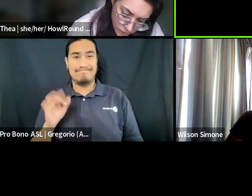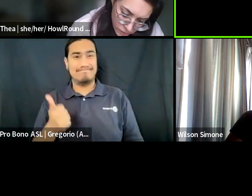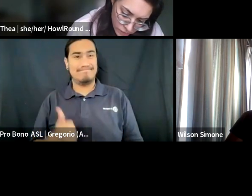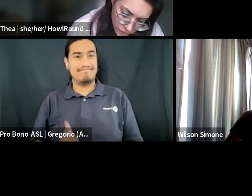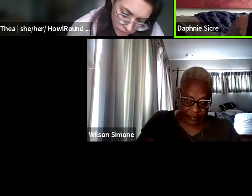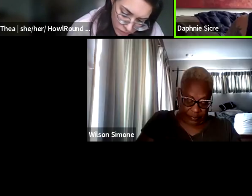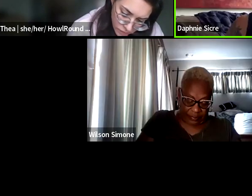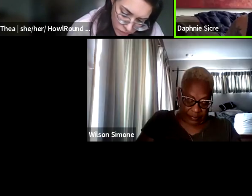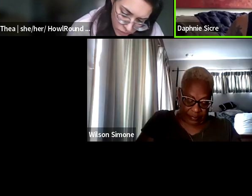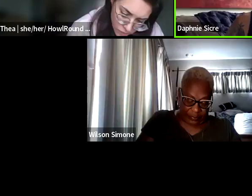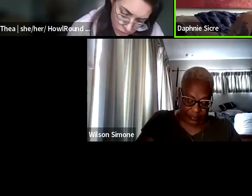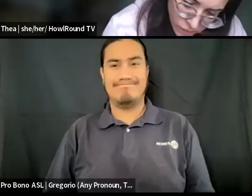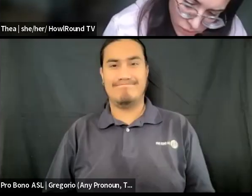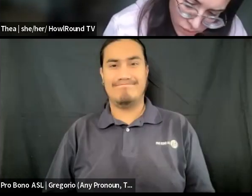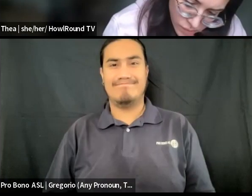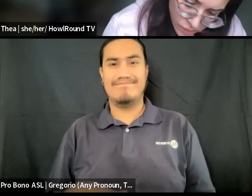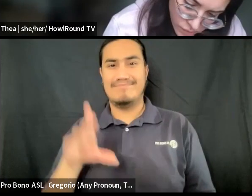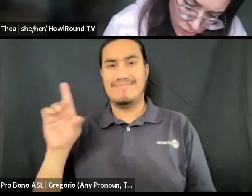Thank you.